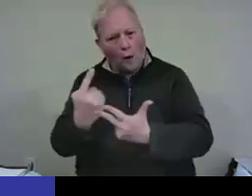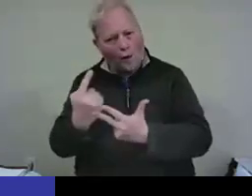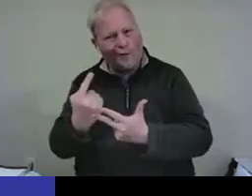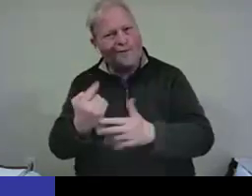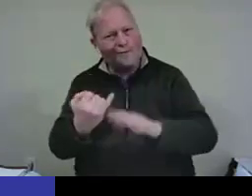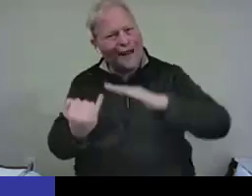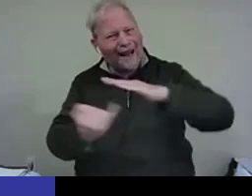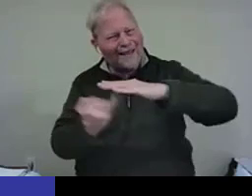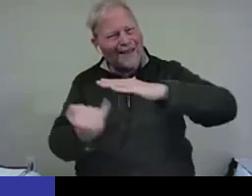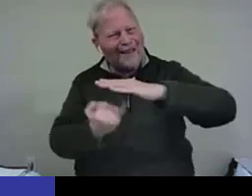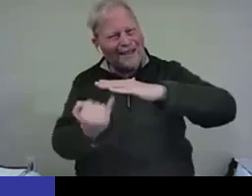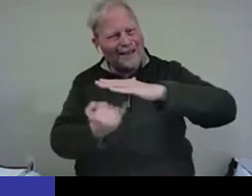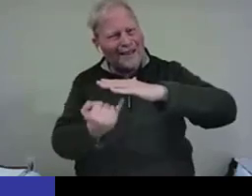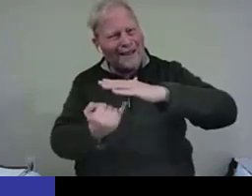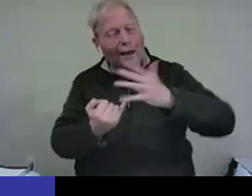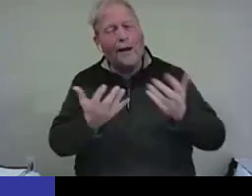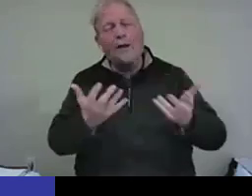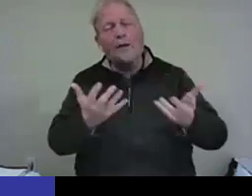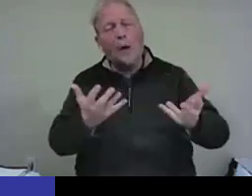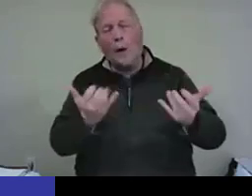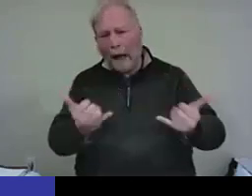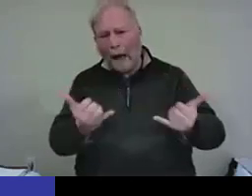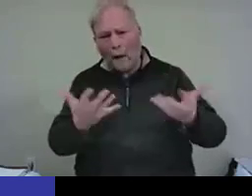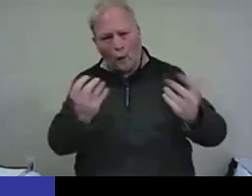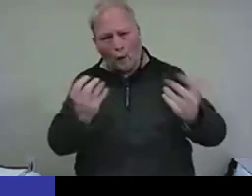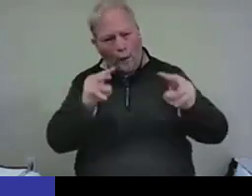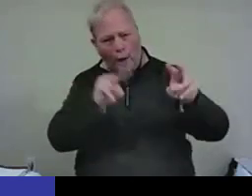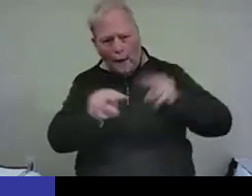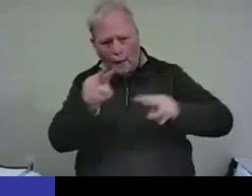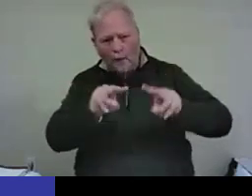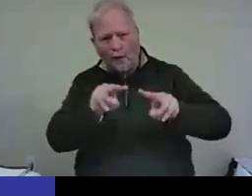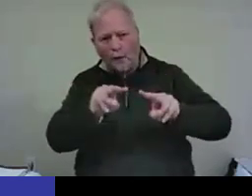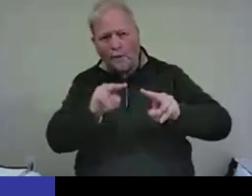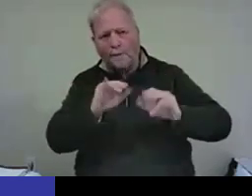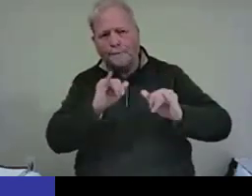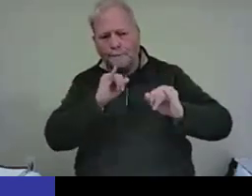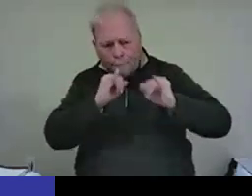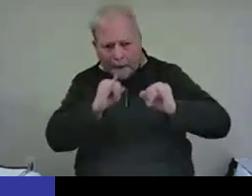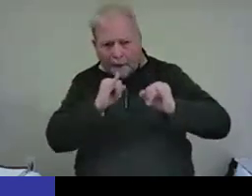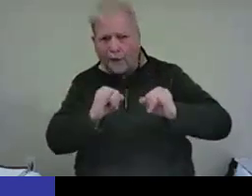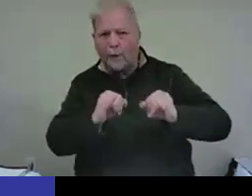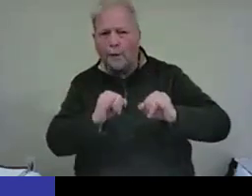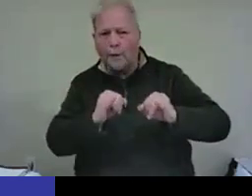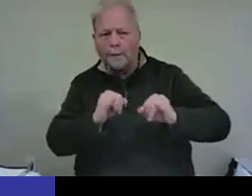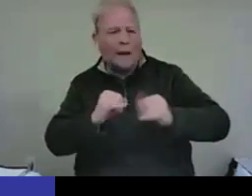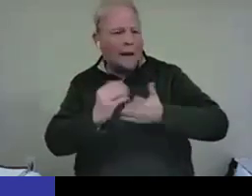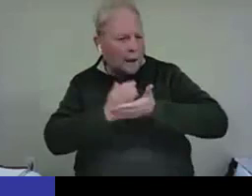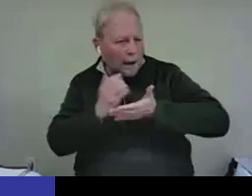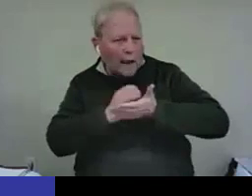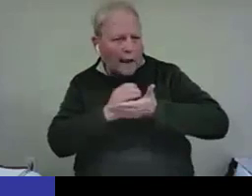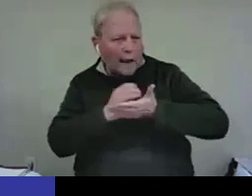further through observation and interviews and other data collection methods.